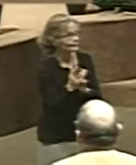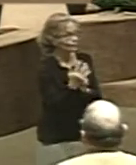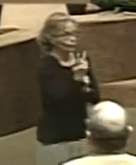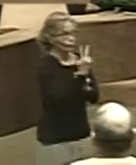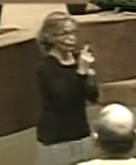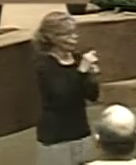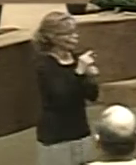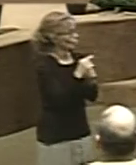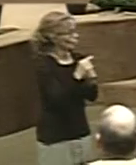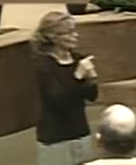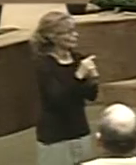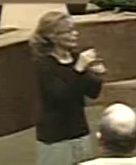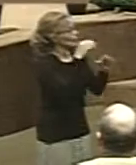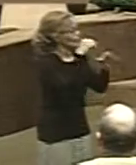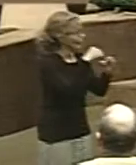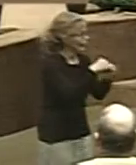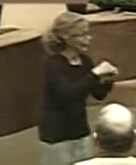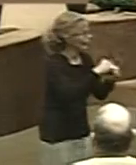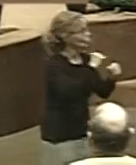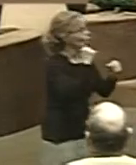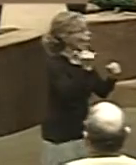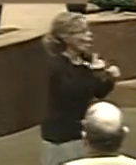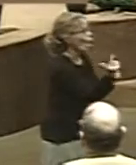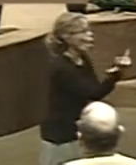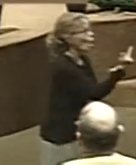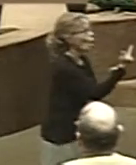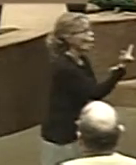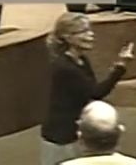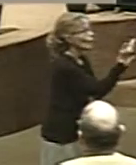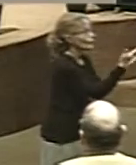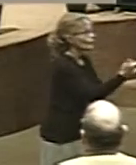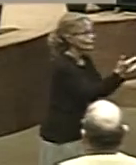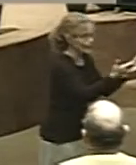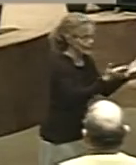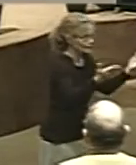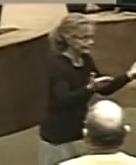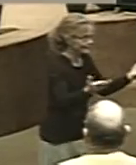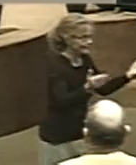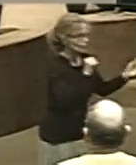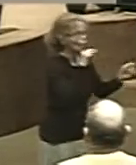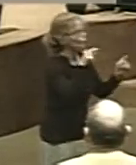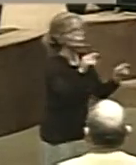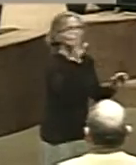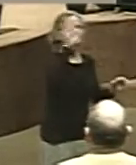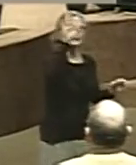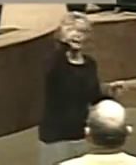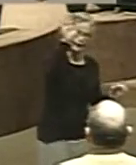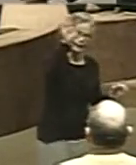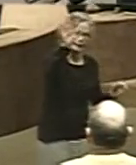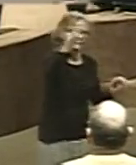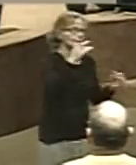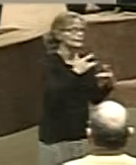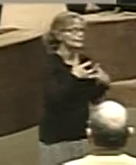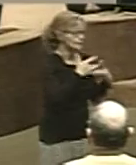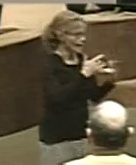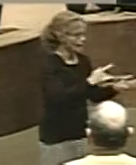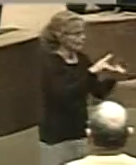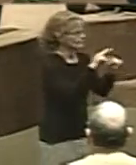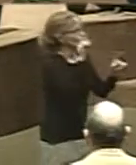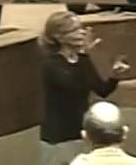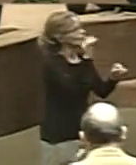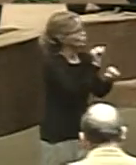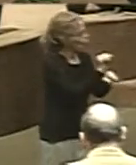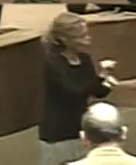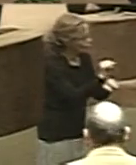says, in all things. Not just in his ways, but in his works too. Now I